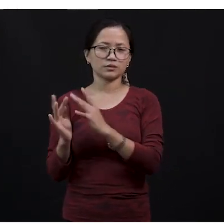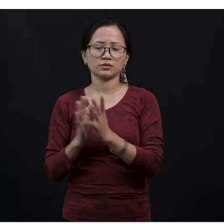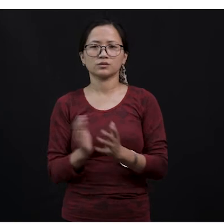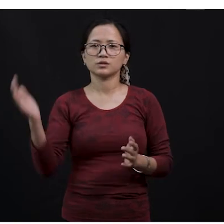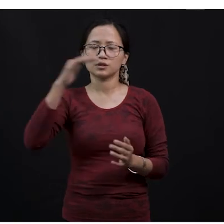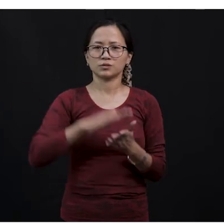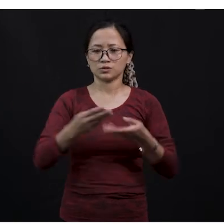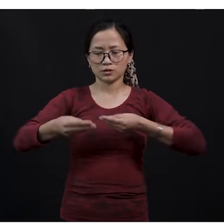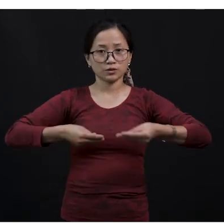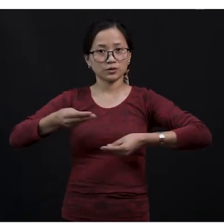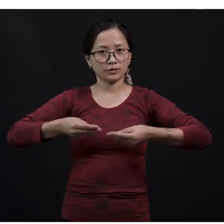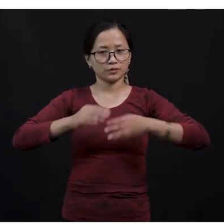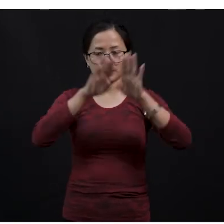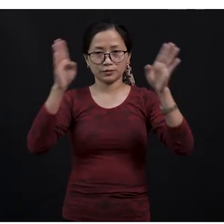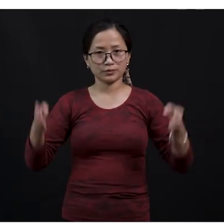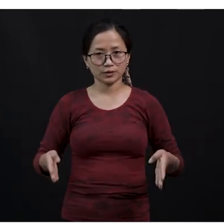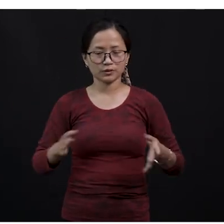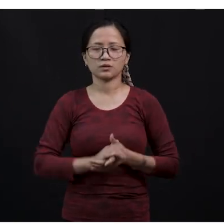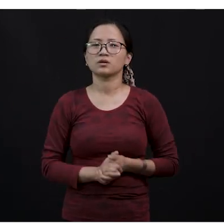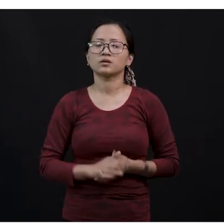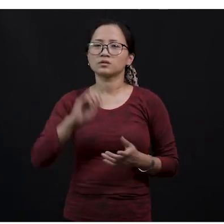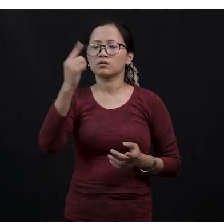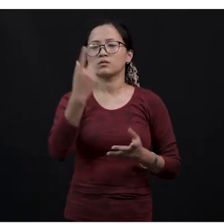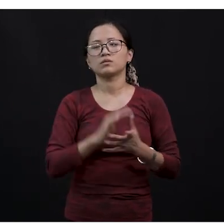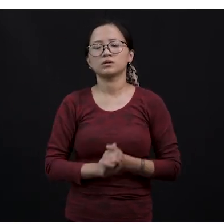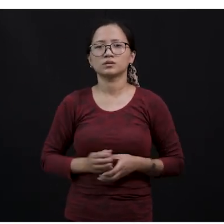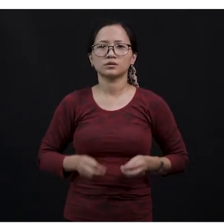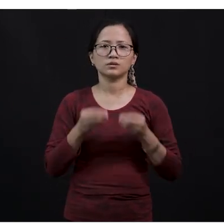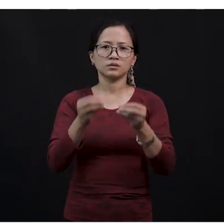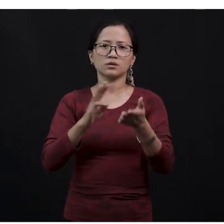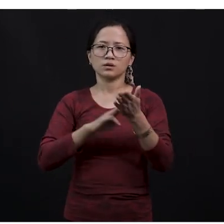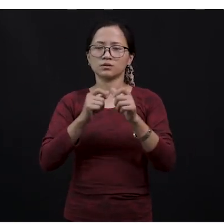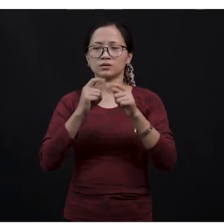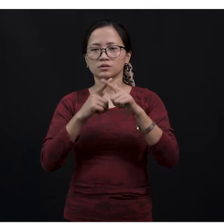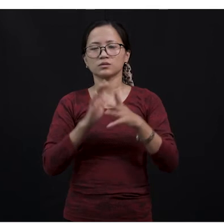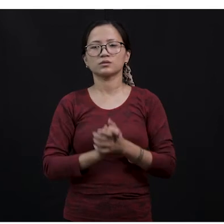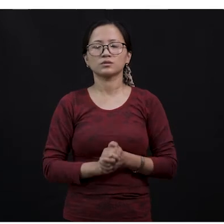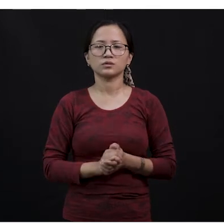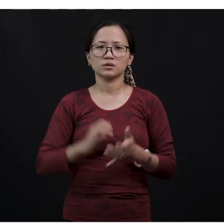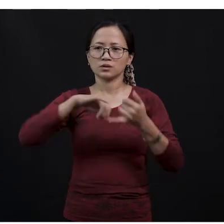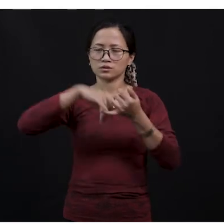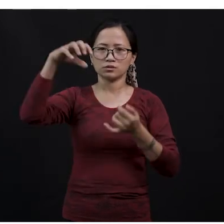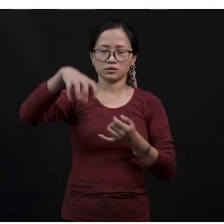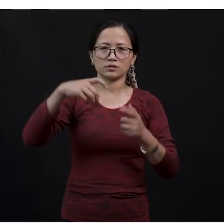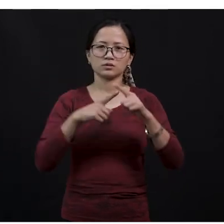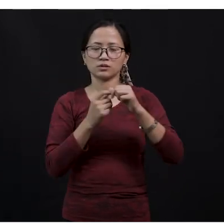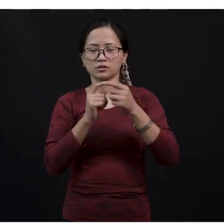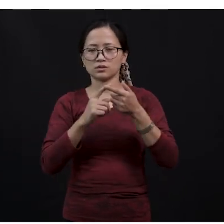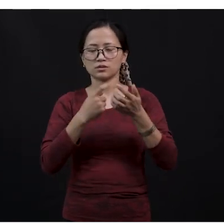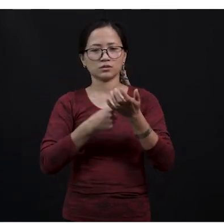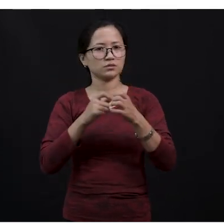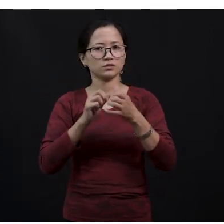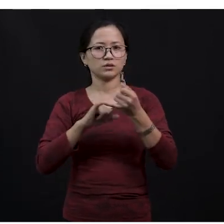the market. So this area was the one that gave the maximum revenue to the state treasury.